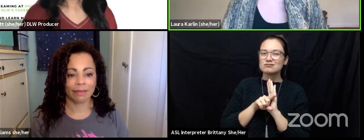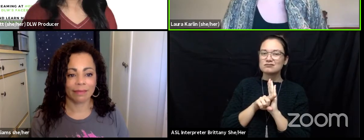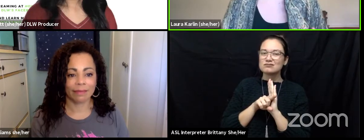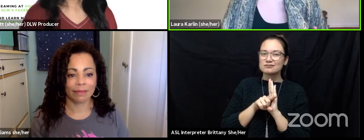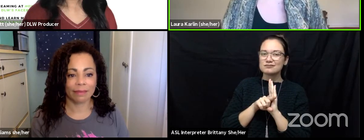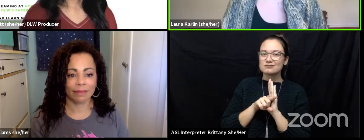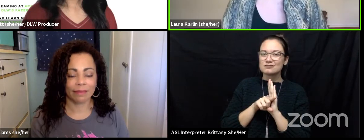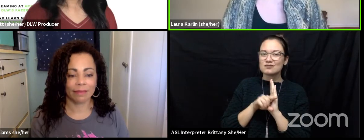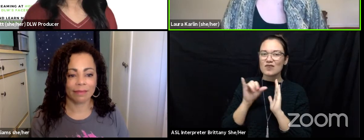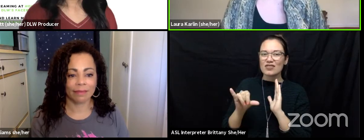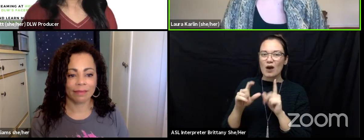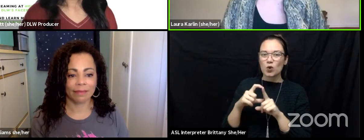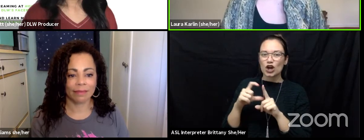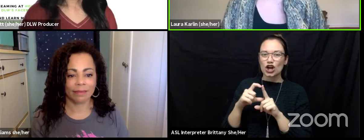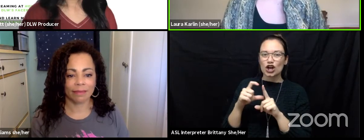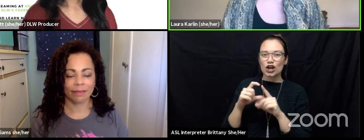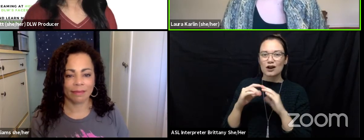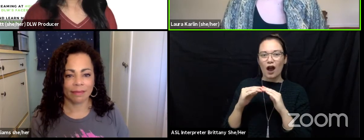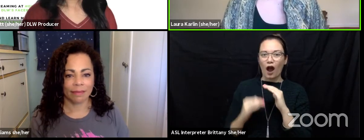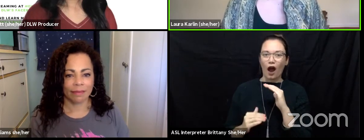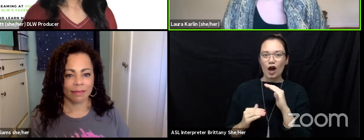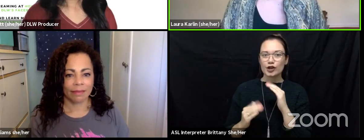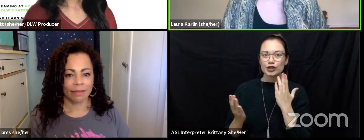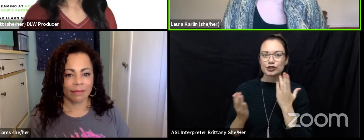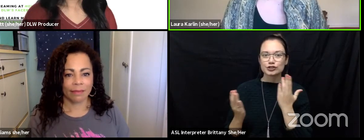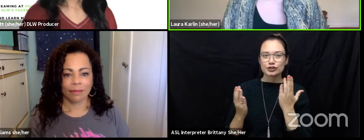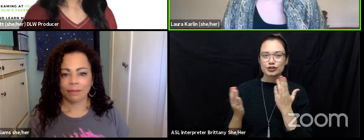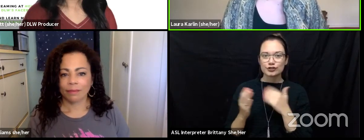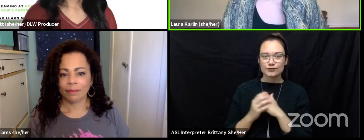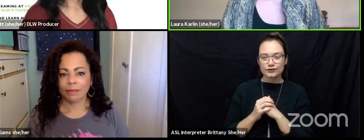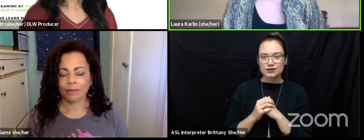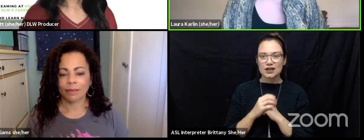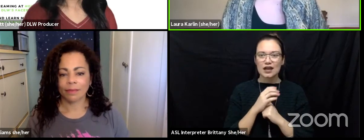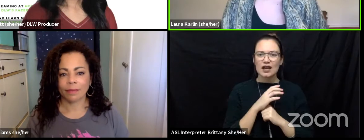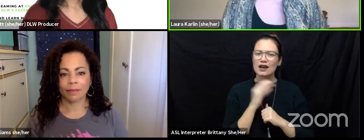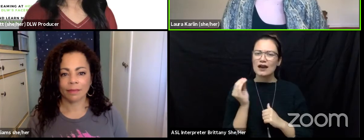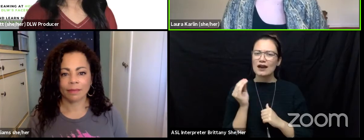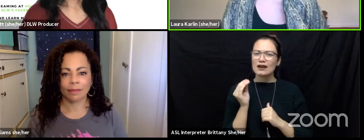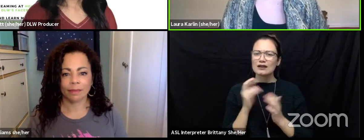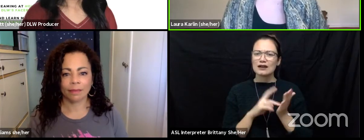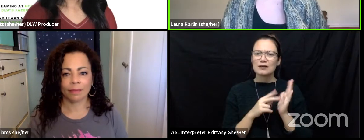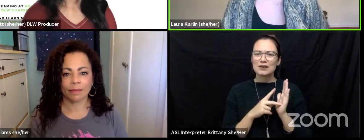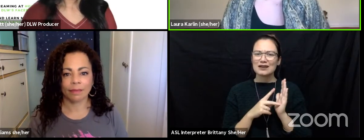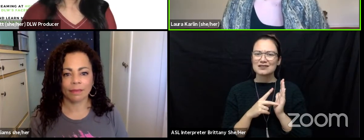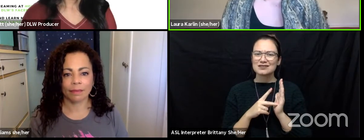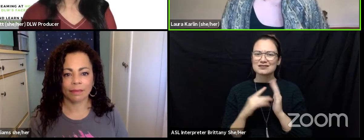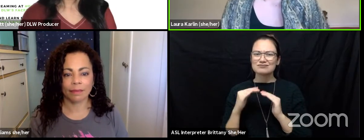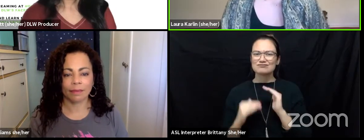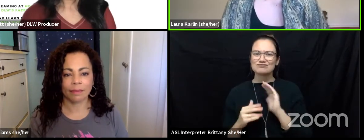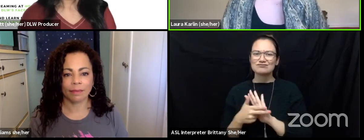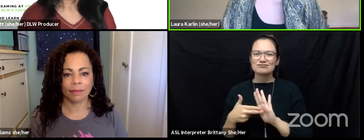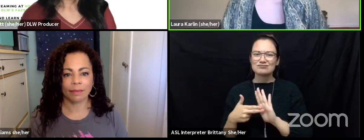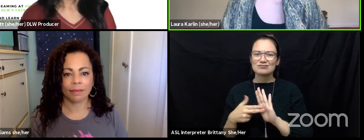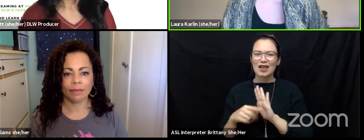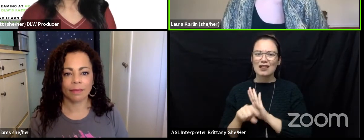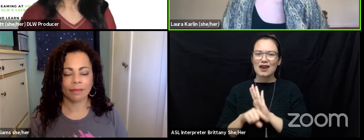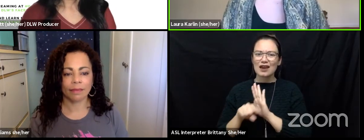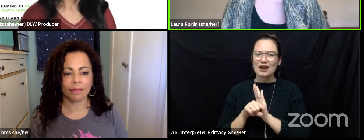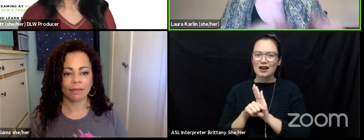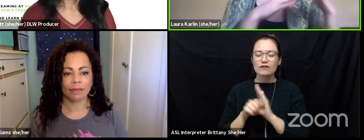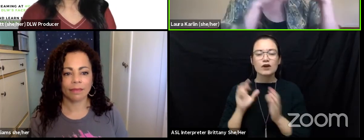that word. And it also puts the onus on that community. Oh, they're underserved, as opposed to